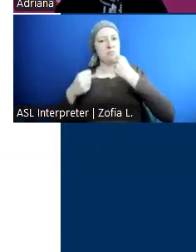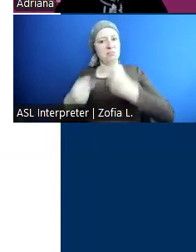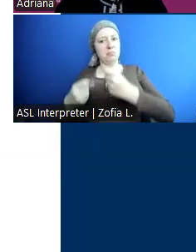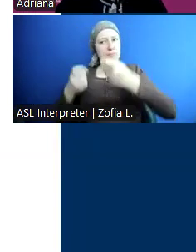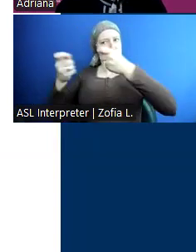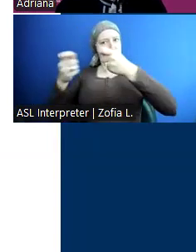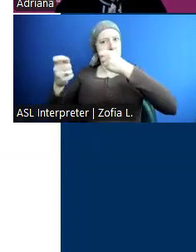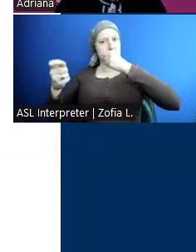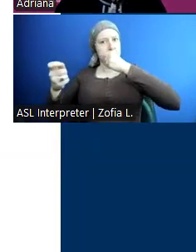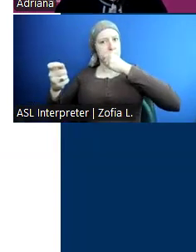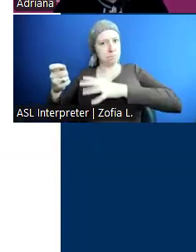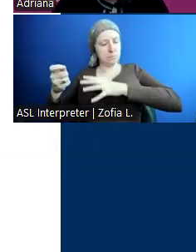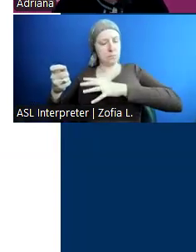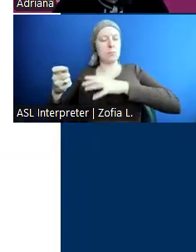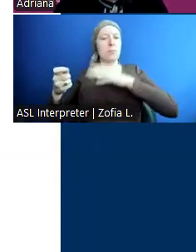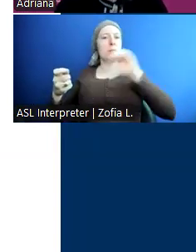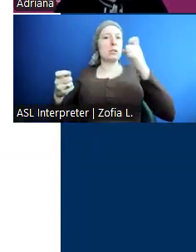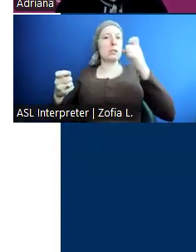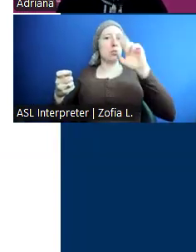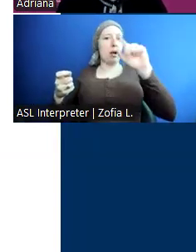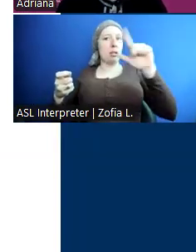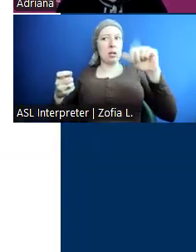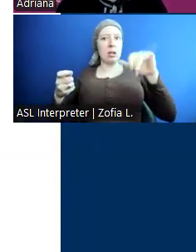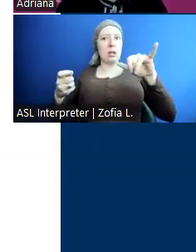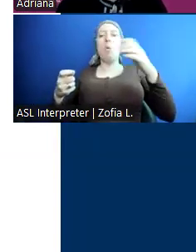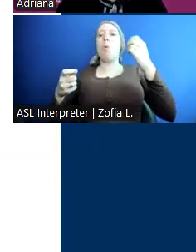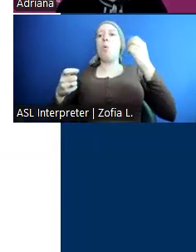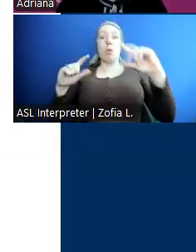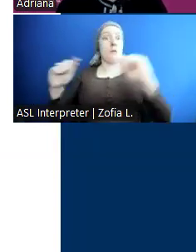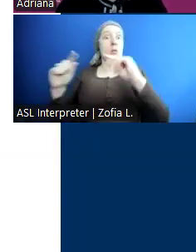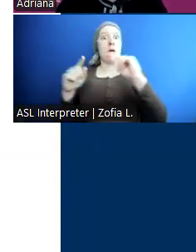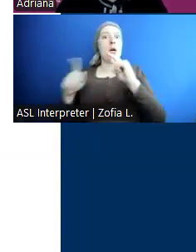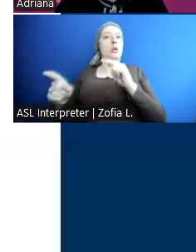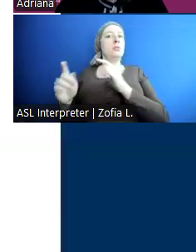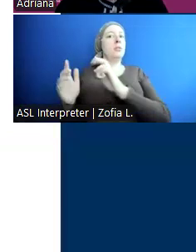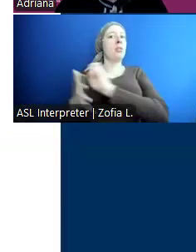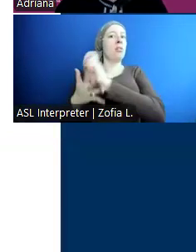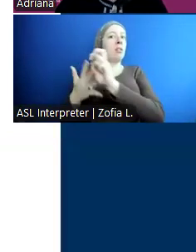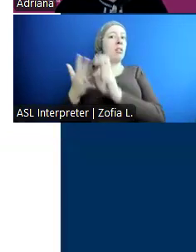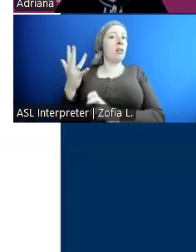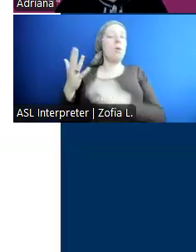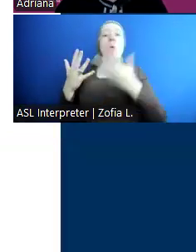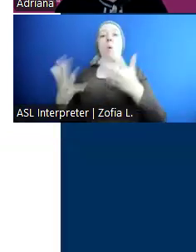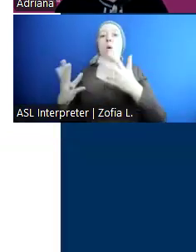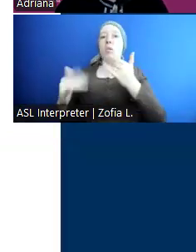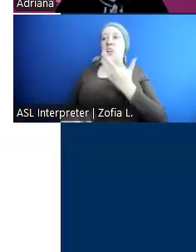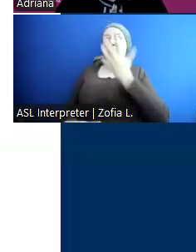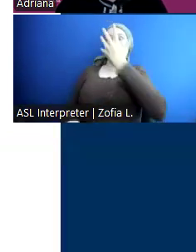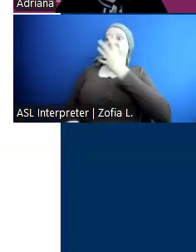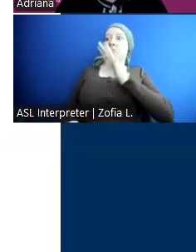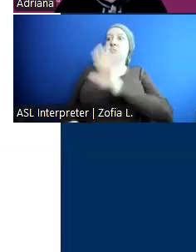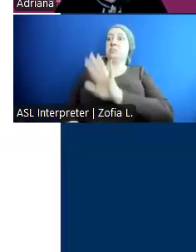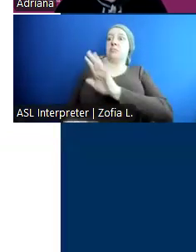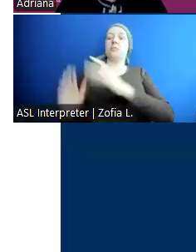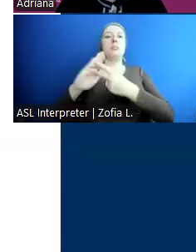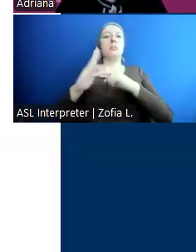female sexuality or rumors about promiscuity or even the perception of that then leads that family